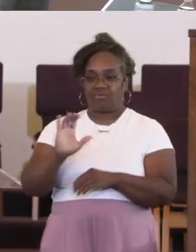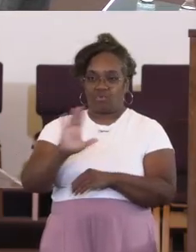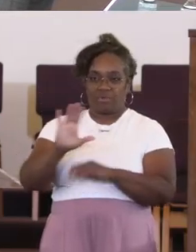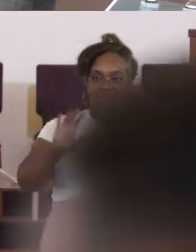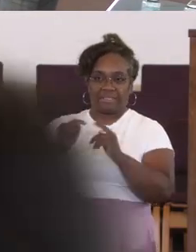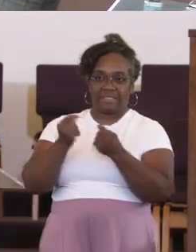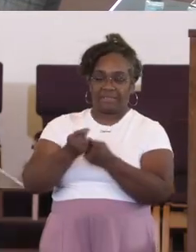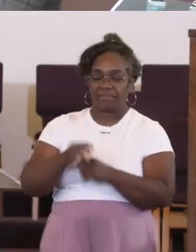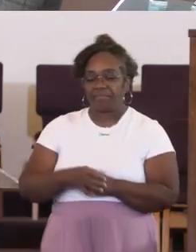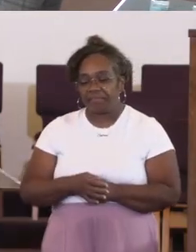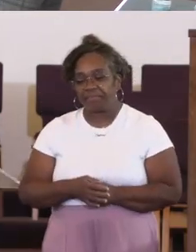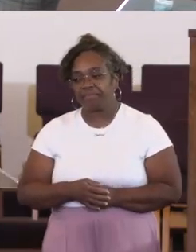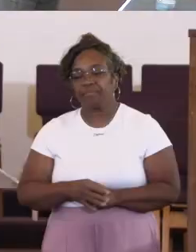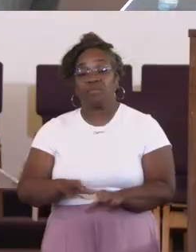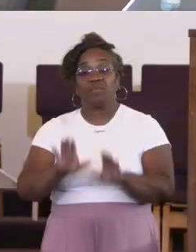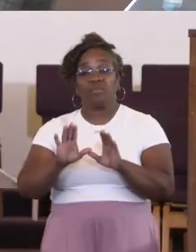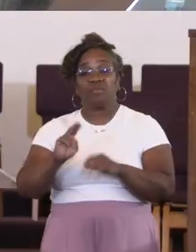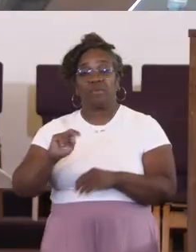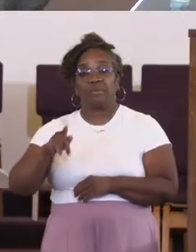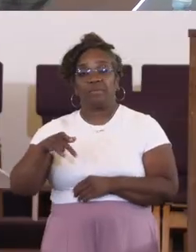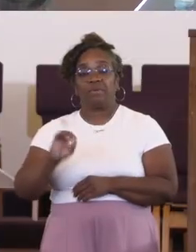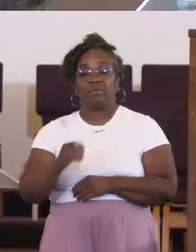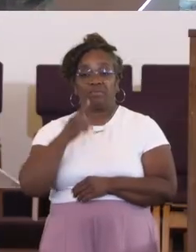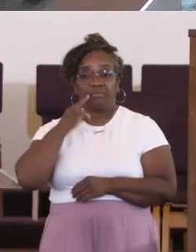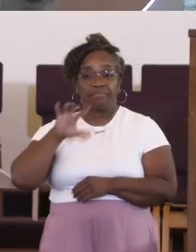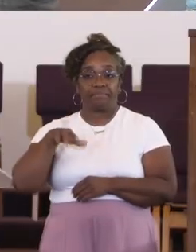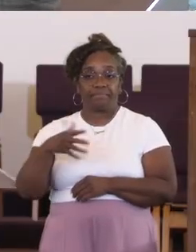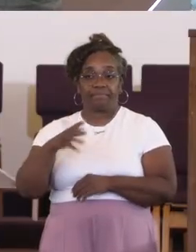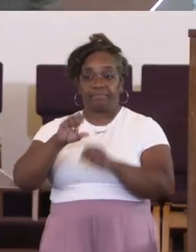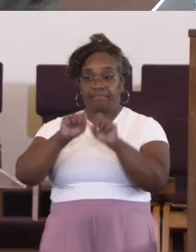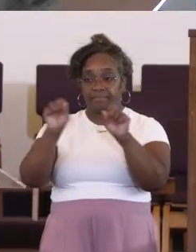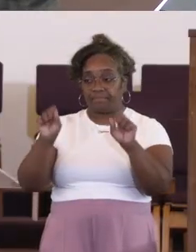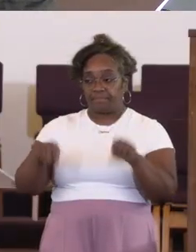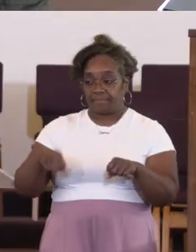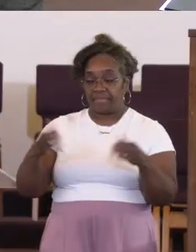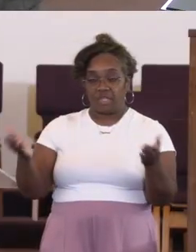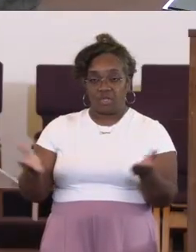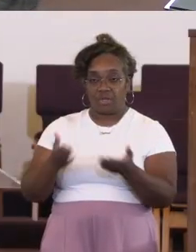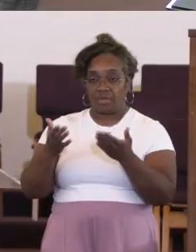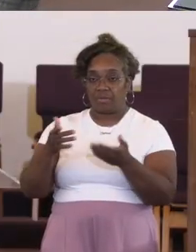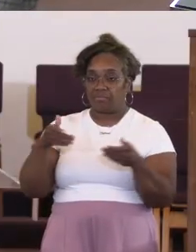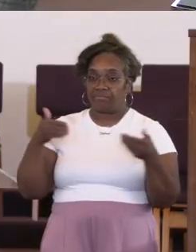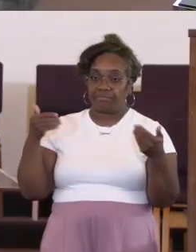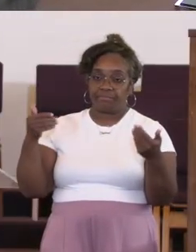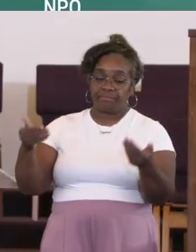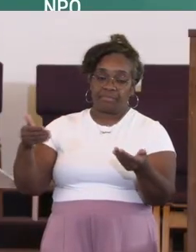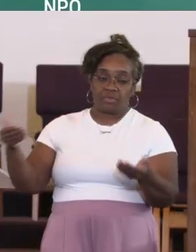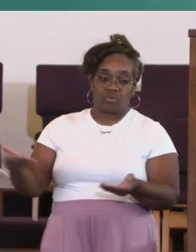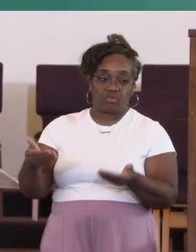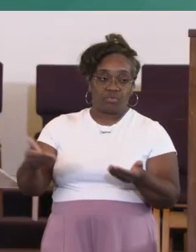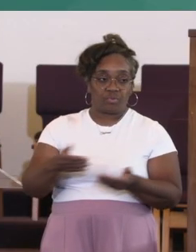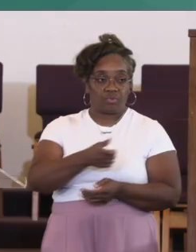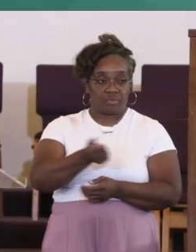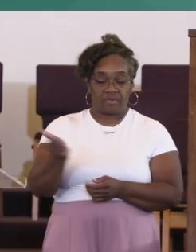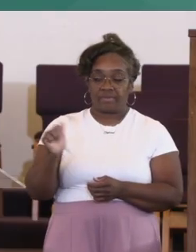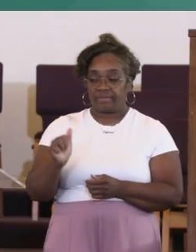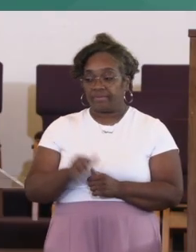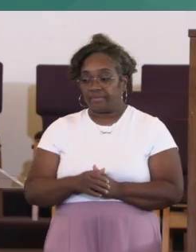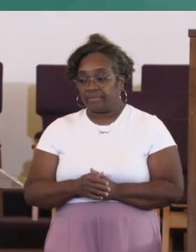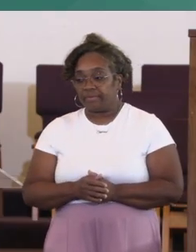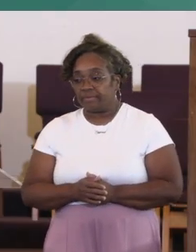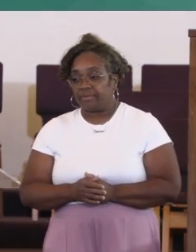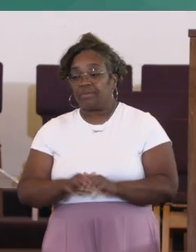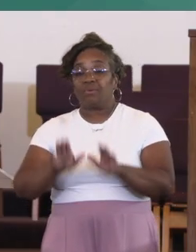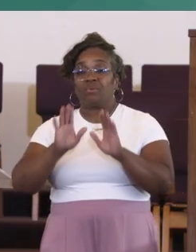We have our lovely MPOs from the 5th Precinct. They are around. Feel free to introduce yourself to them. And then we have our